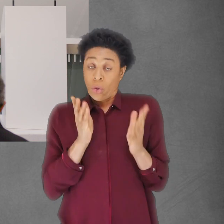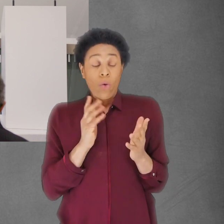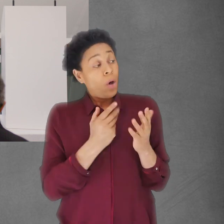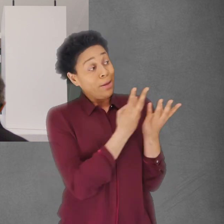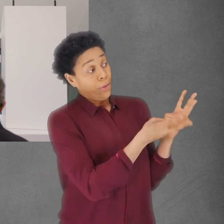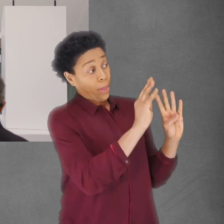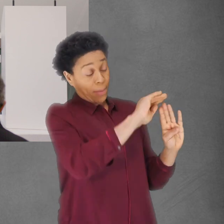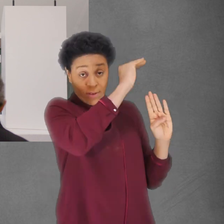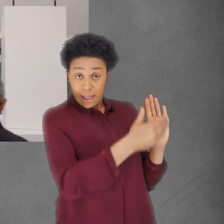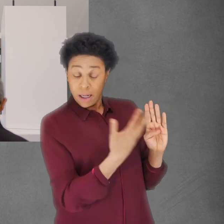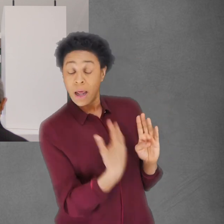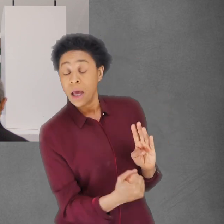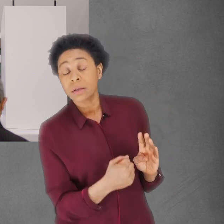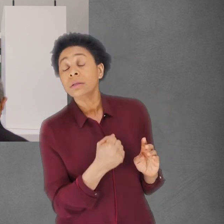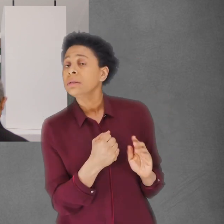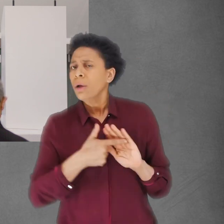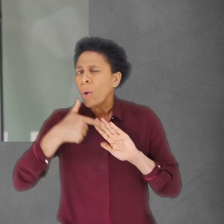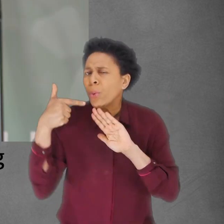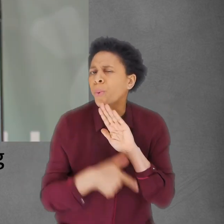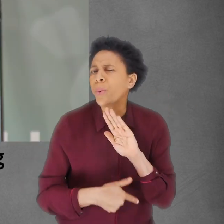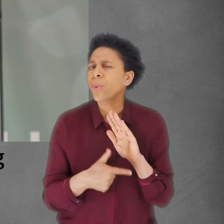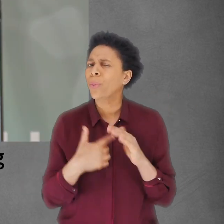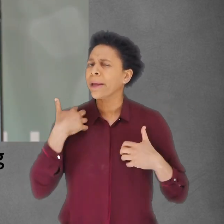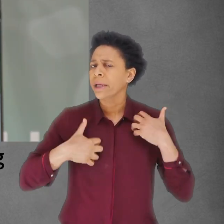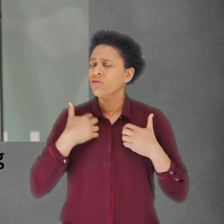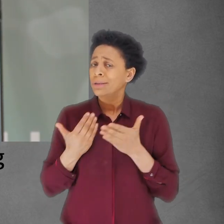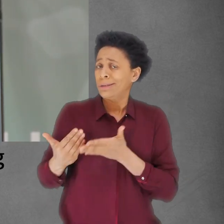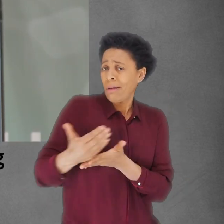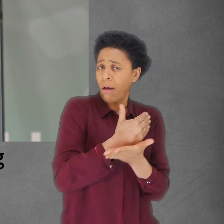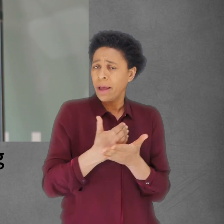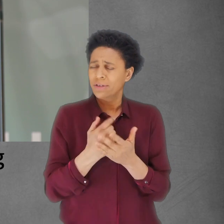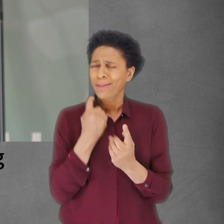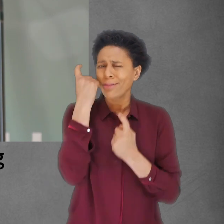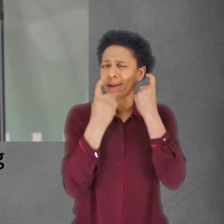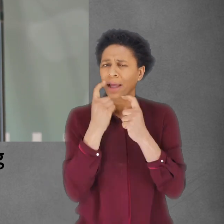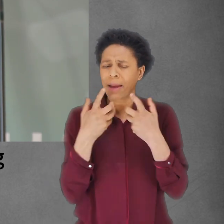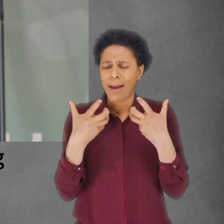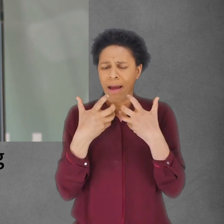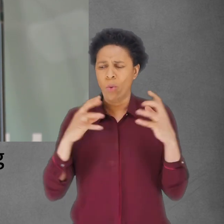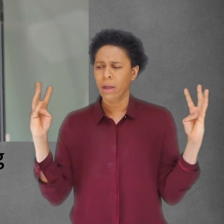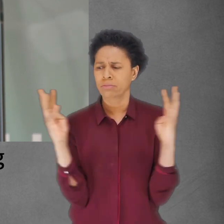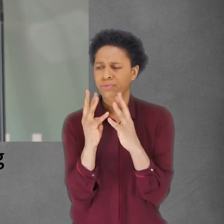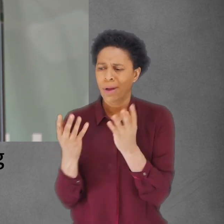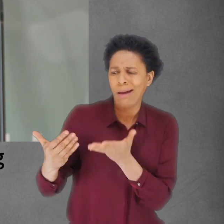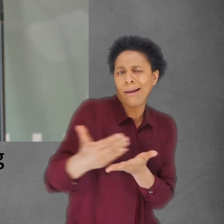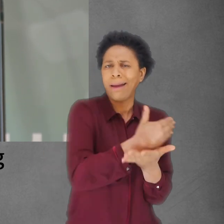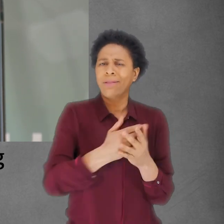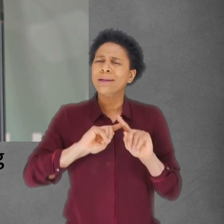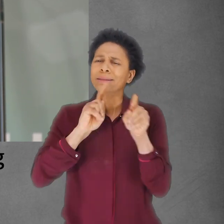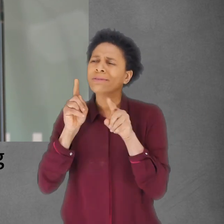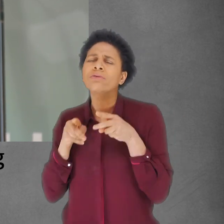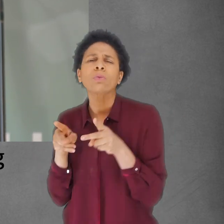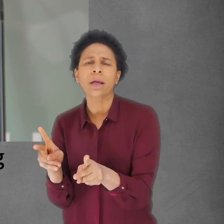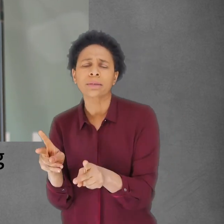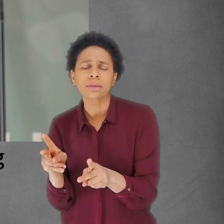has a deep interest in places archive and in looking at many forms of gathering and the power of gatherings